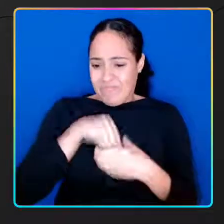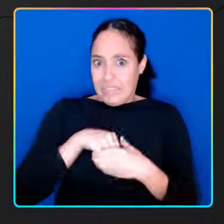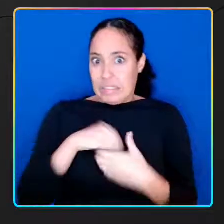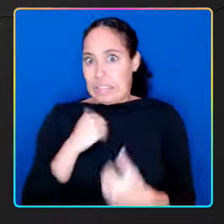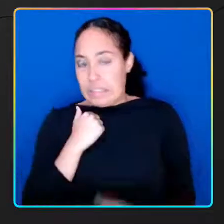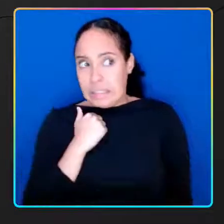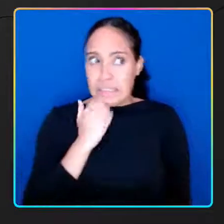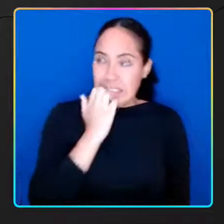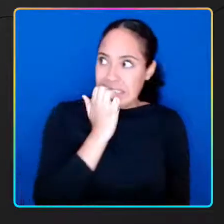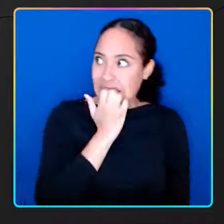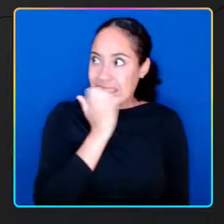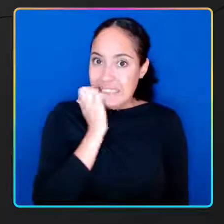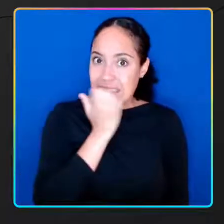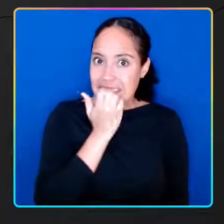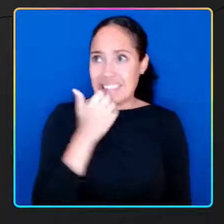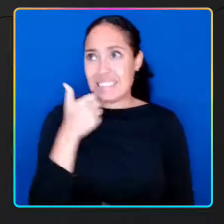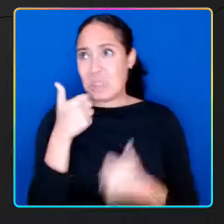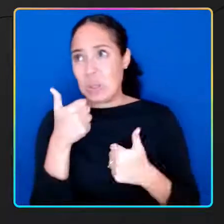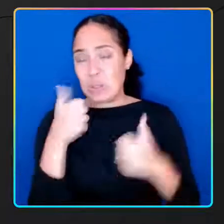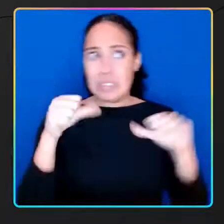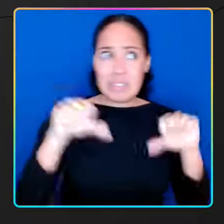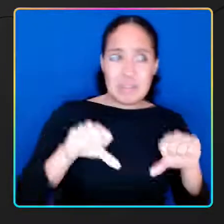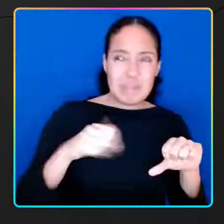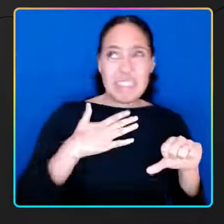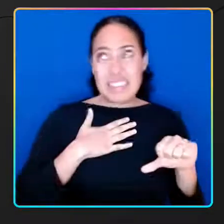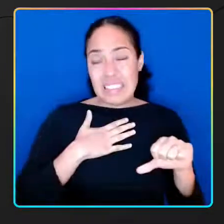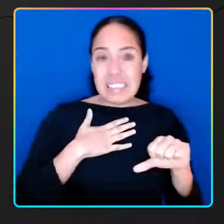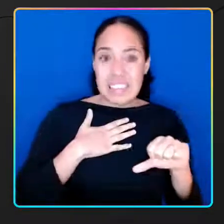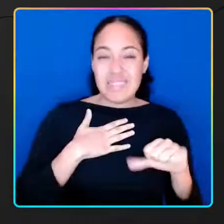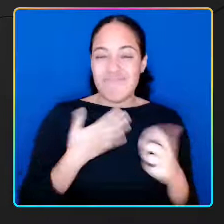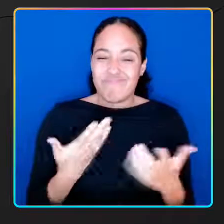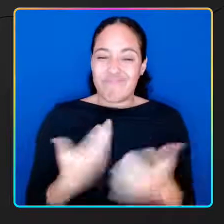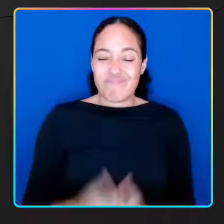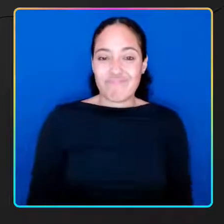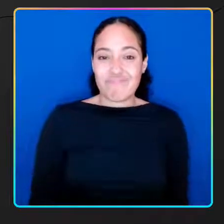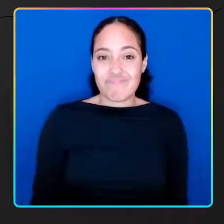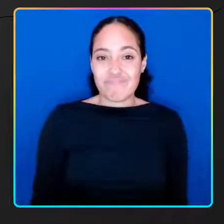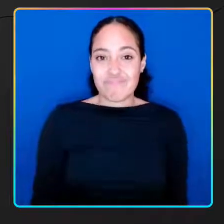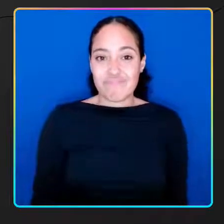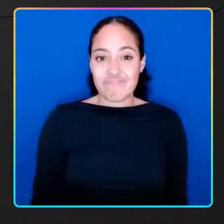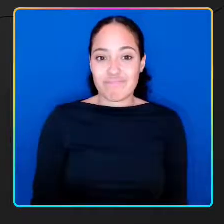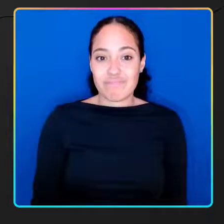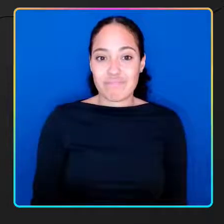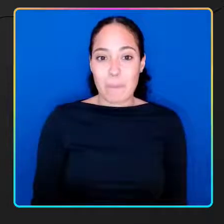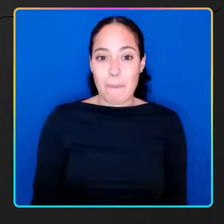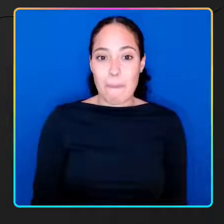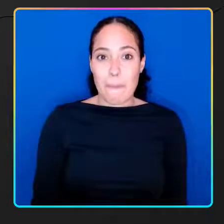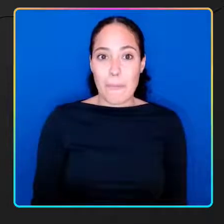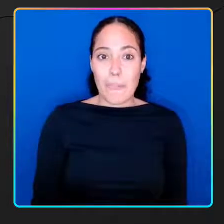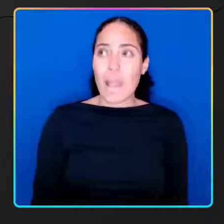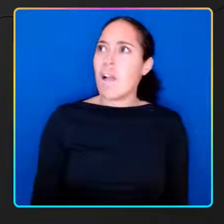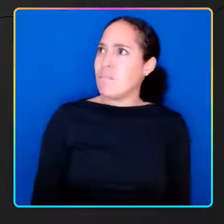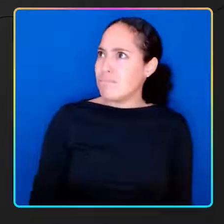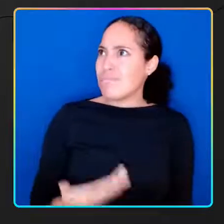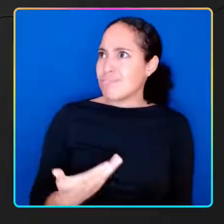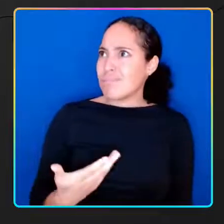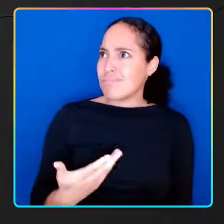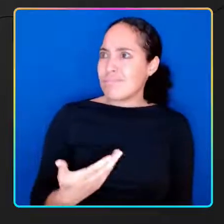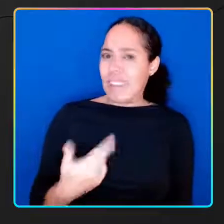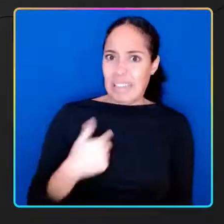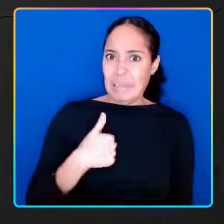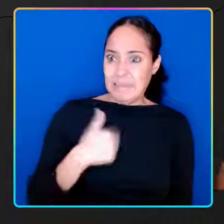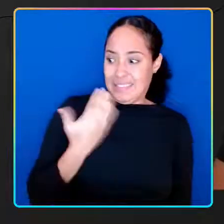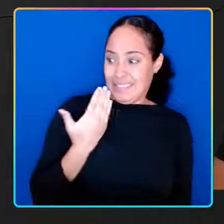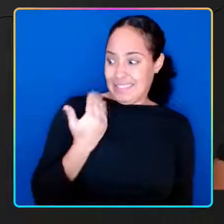is this going to be used for good? So Yeah, that's such a good call out. I was actually chatting to someone about that